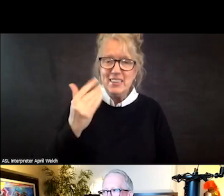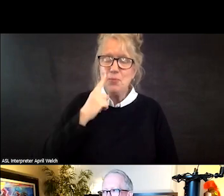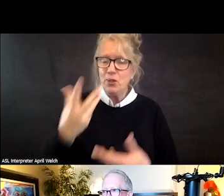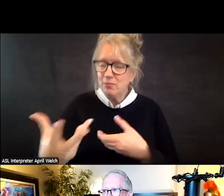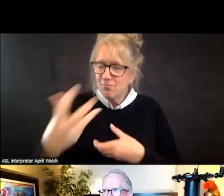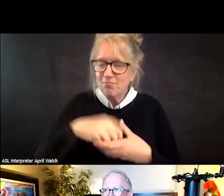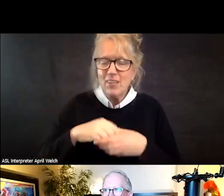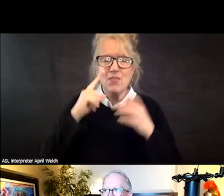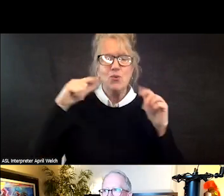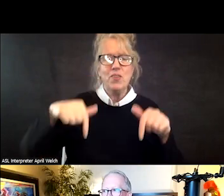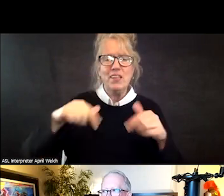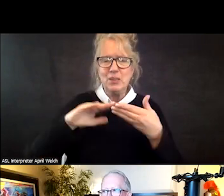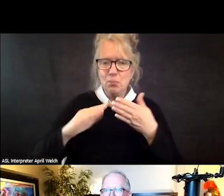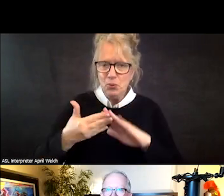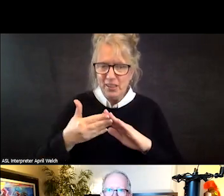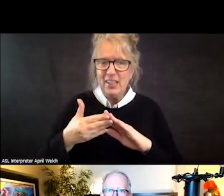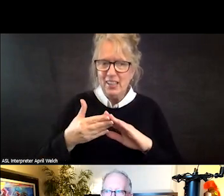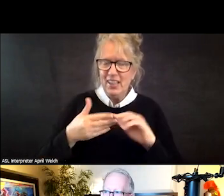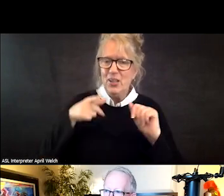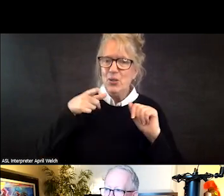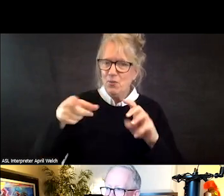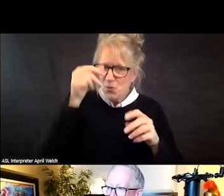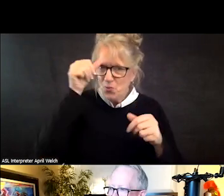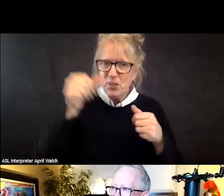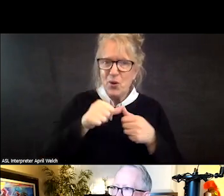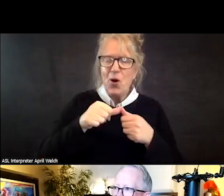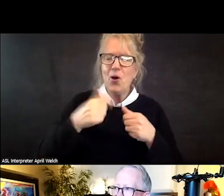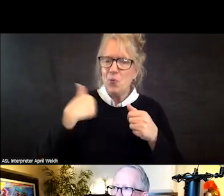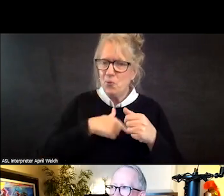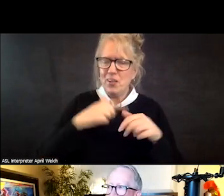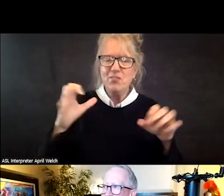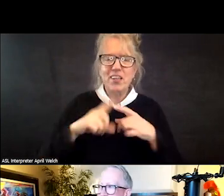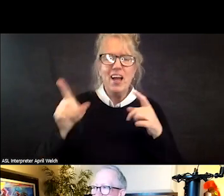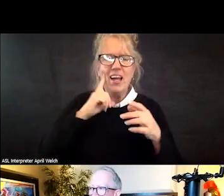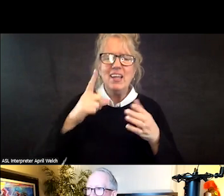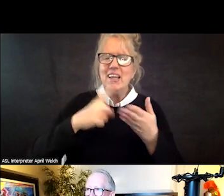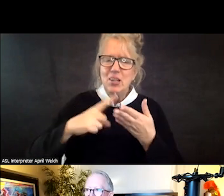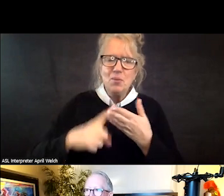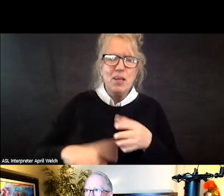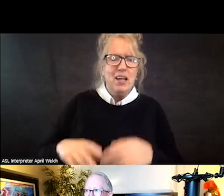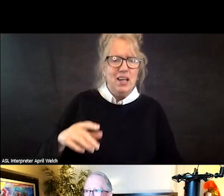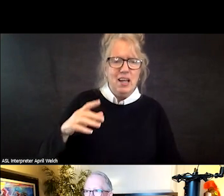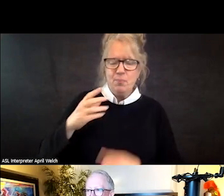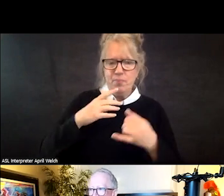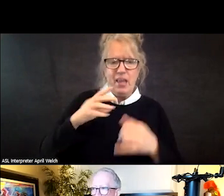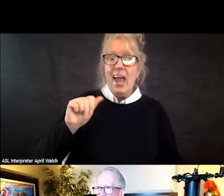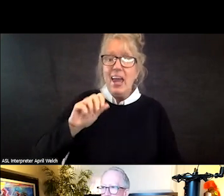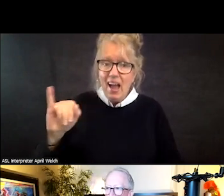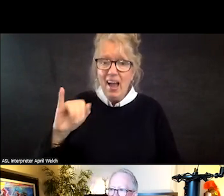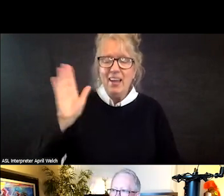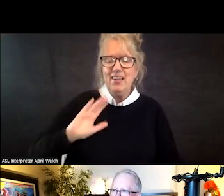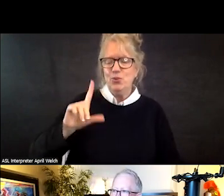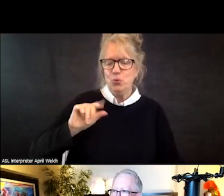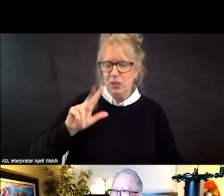in this community. So you will recall we've done debates on AI back in the end of 23, on